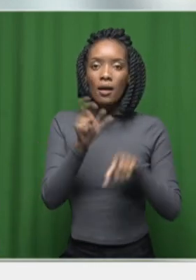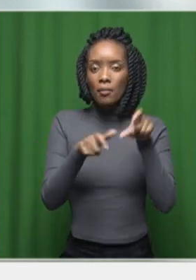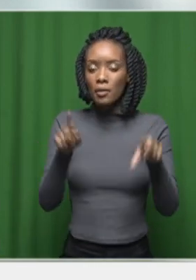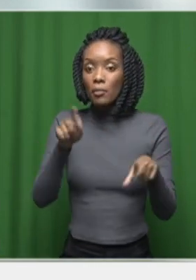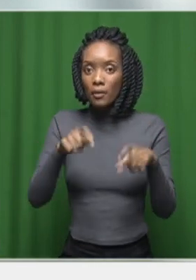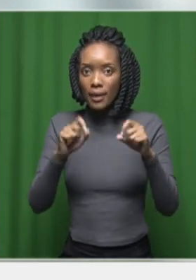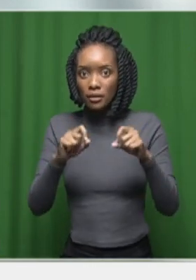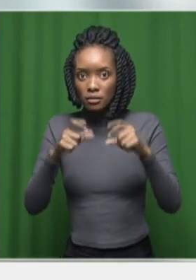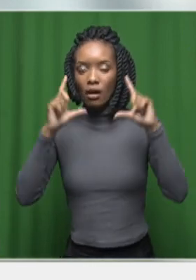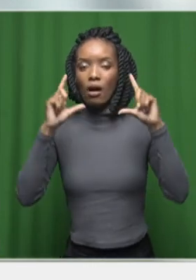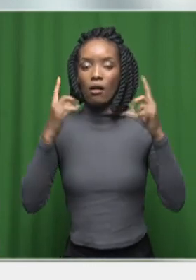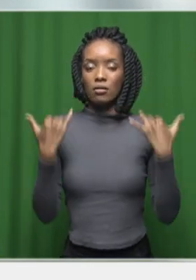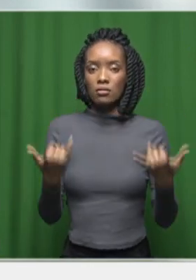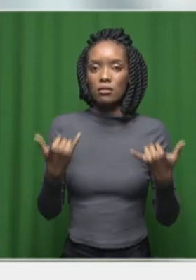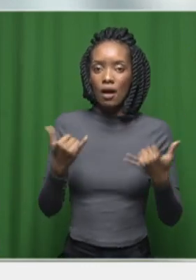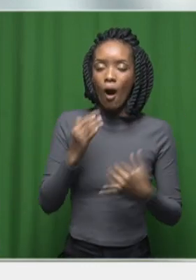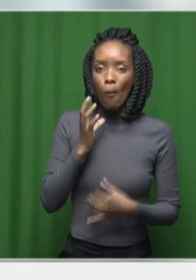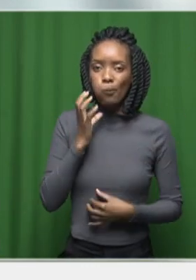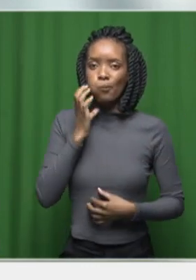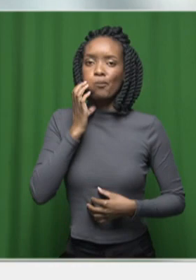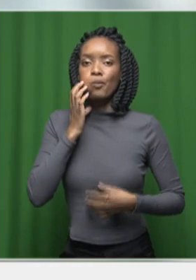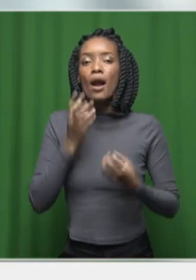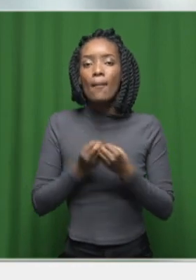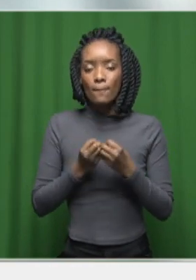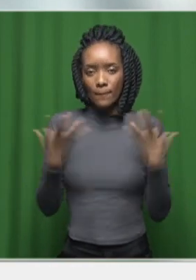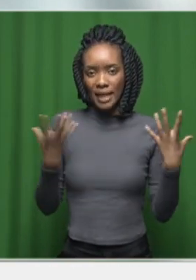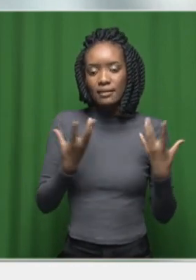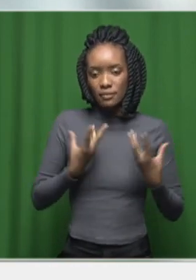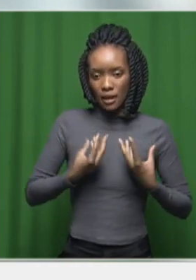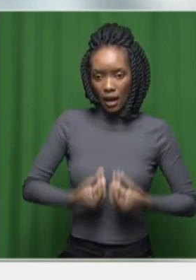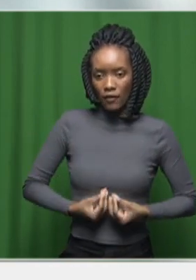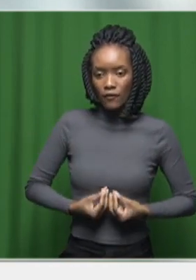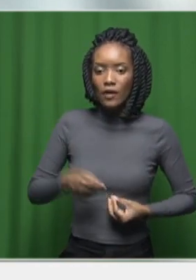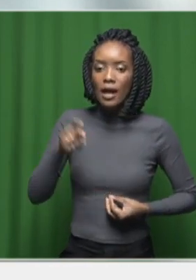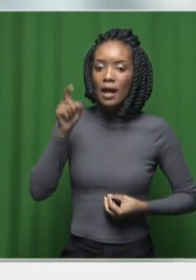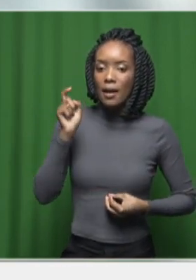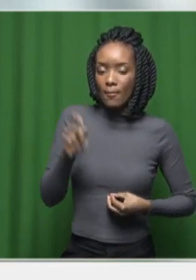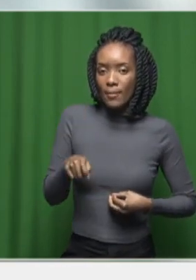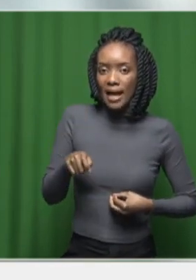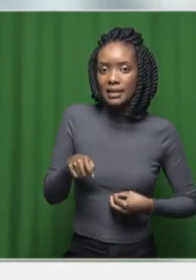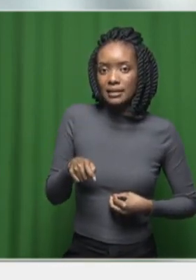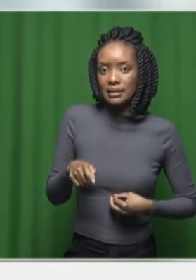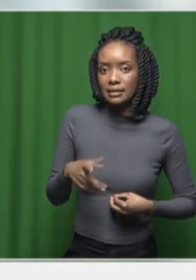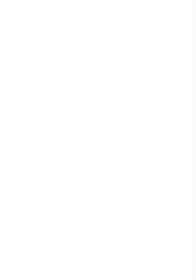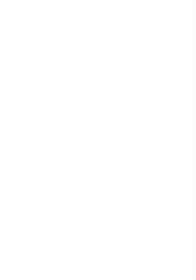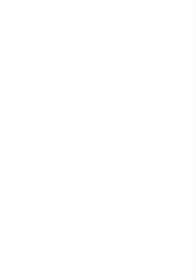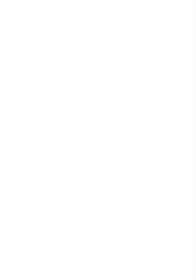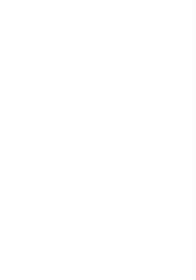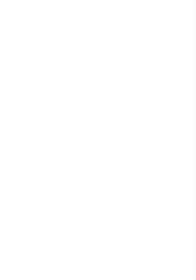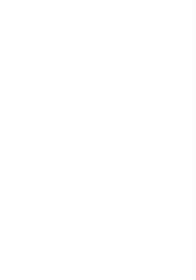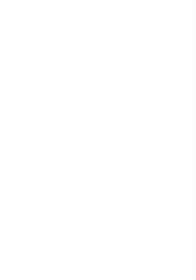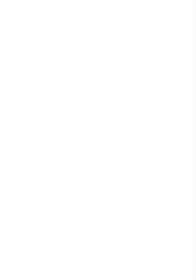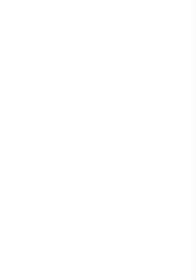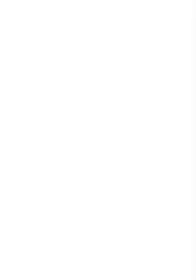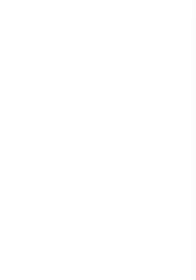that the mumps is circulating, and that it would be mostly symptomatic treatment.